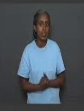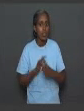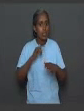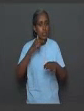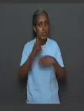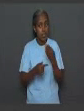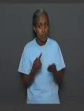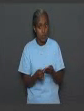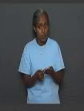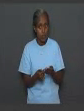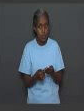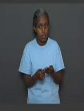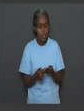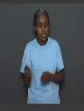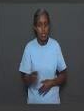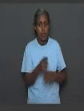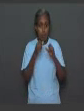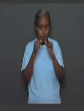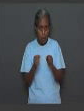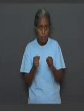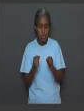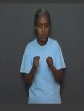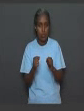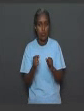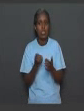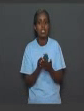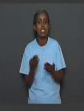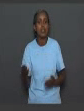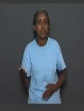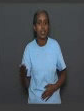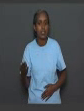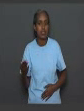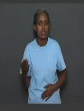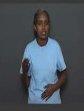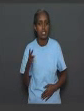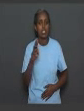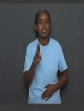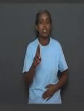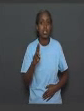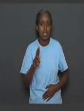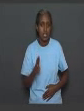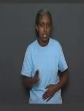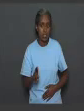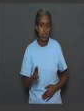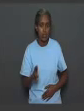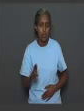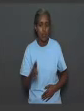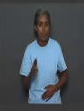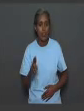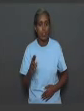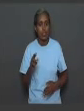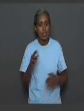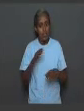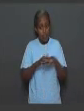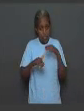Therefore, the probability of the event is the ratio of favorable